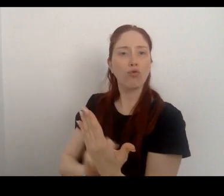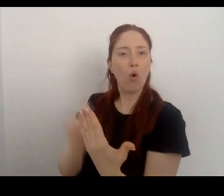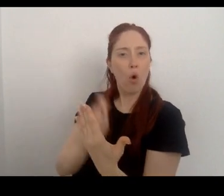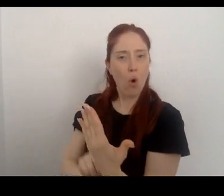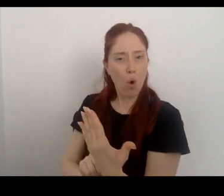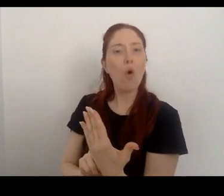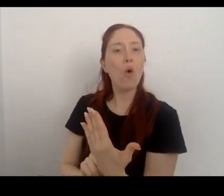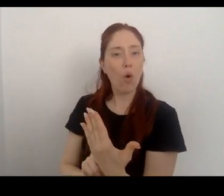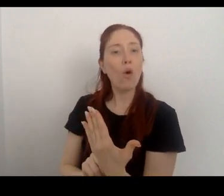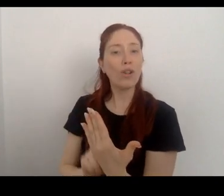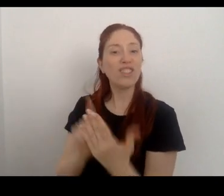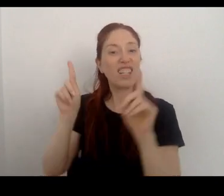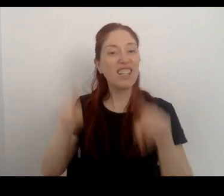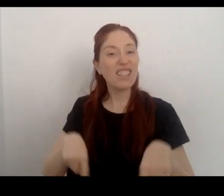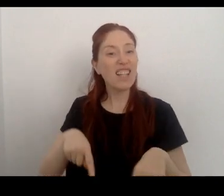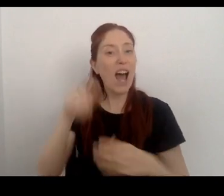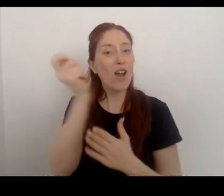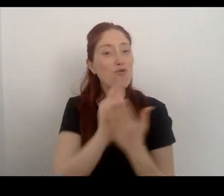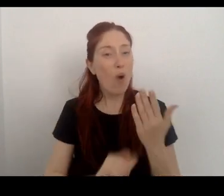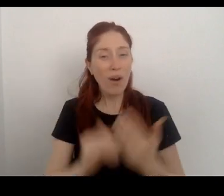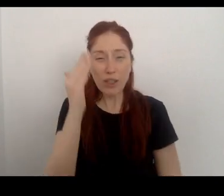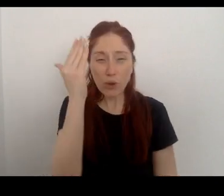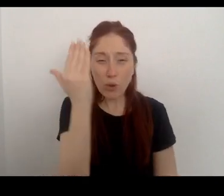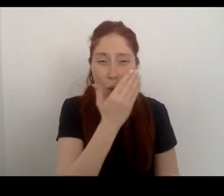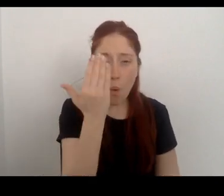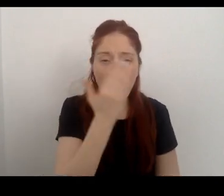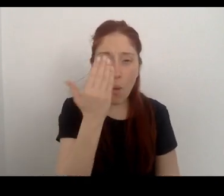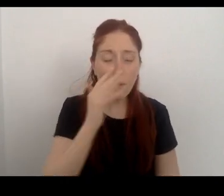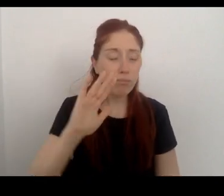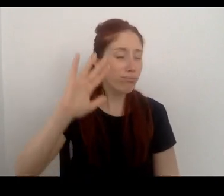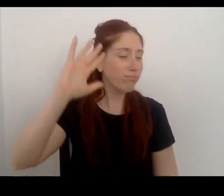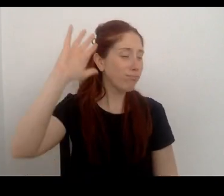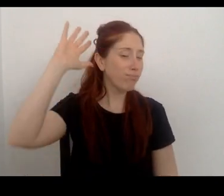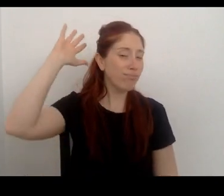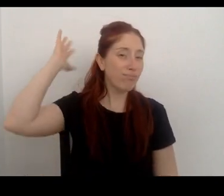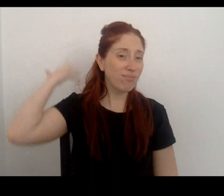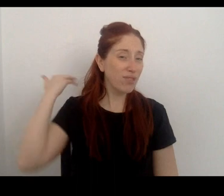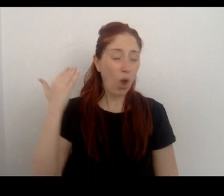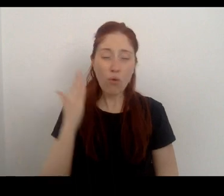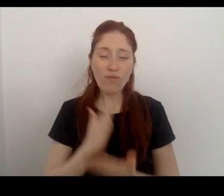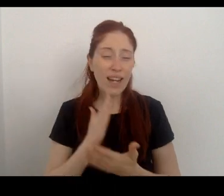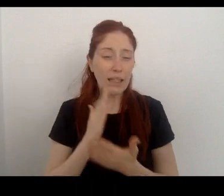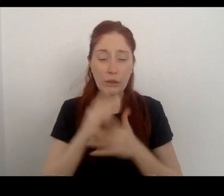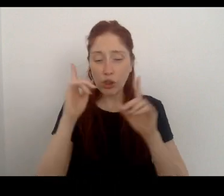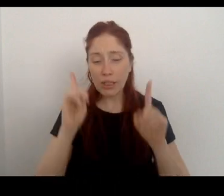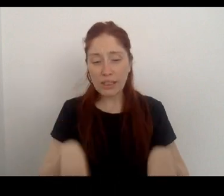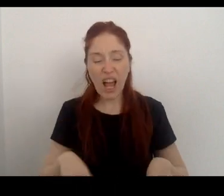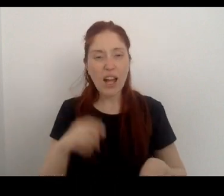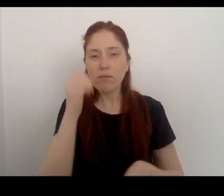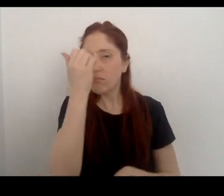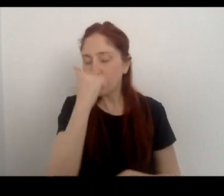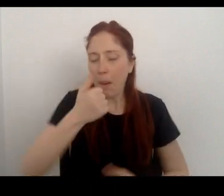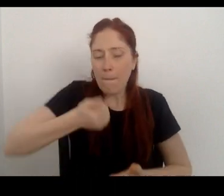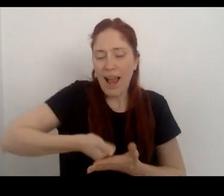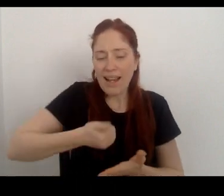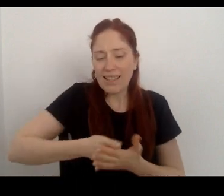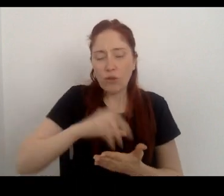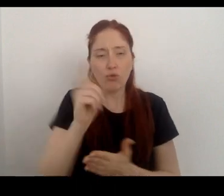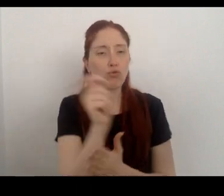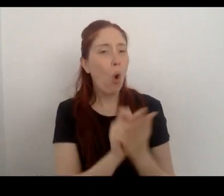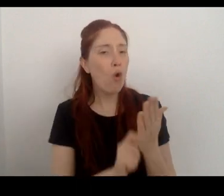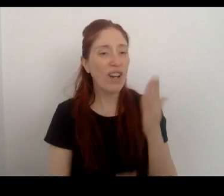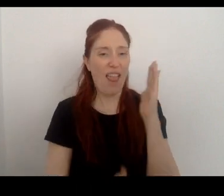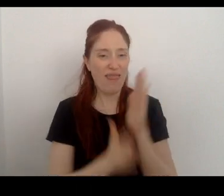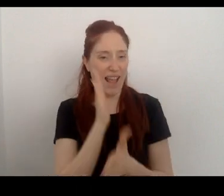for the first few years of her formal training, she really only drew. And I'm going to read you a couple of her quotes, because of course it's always